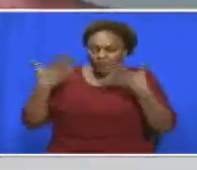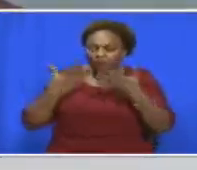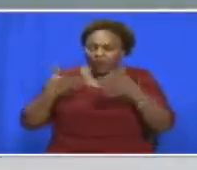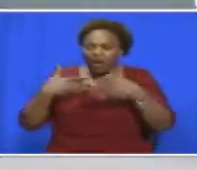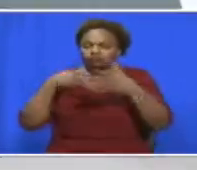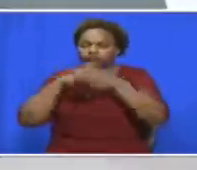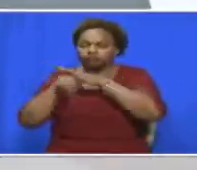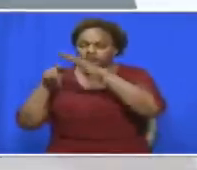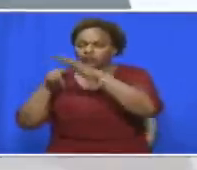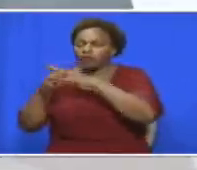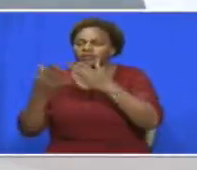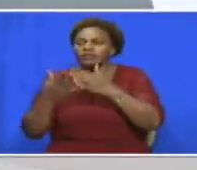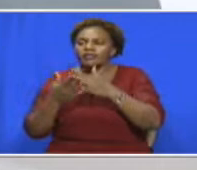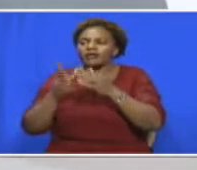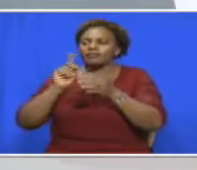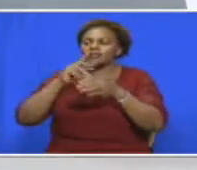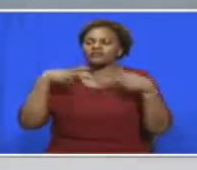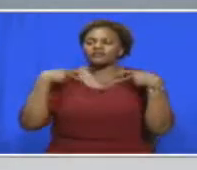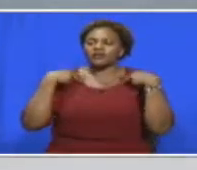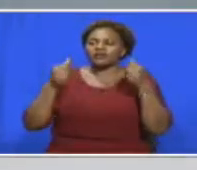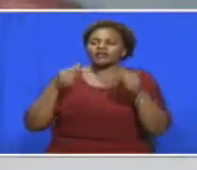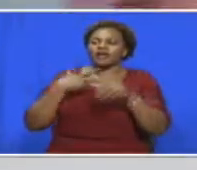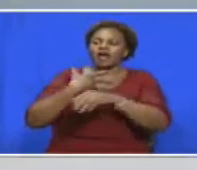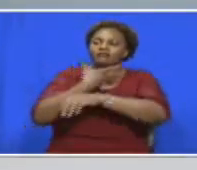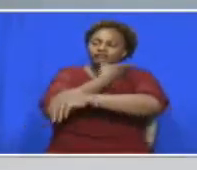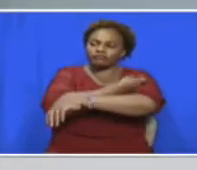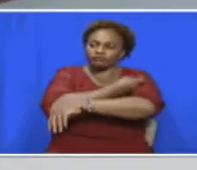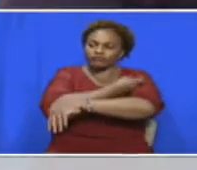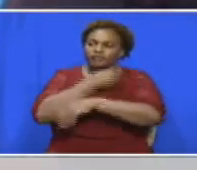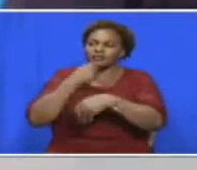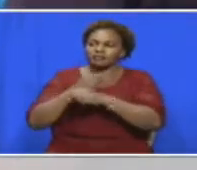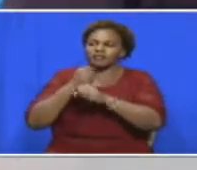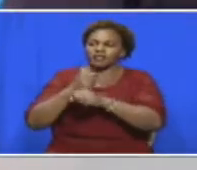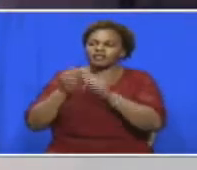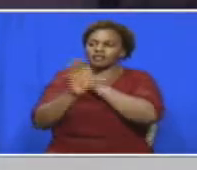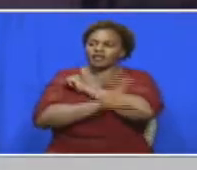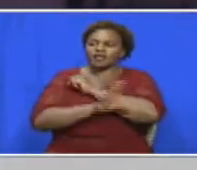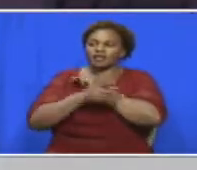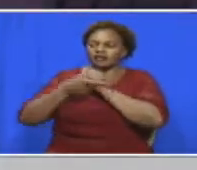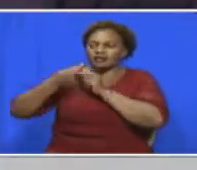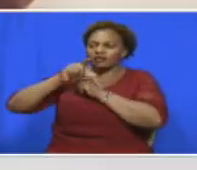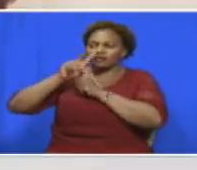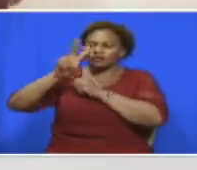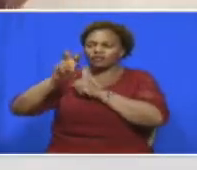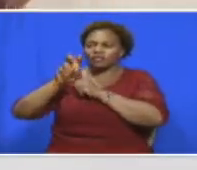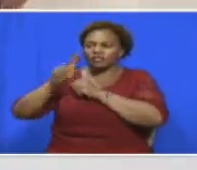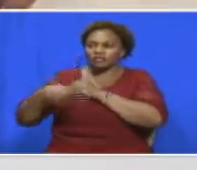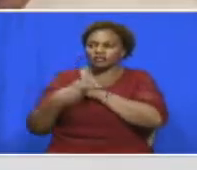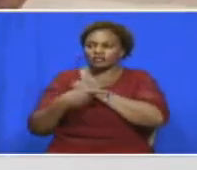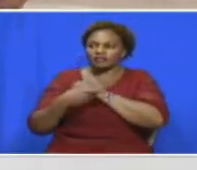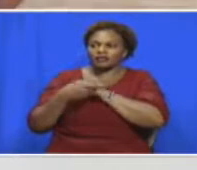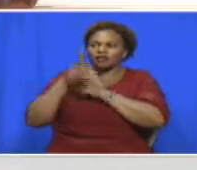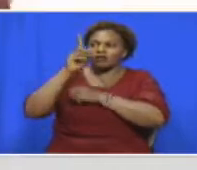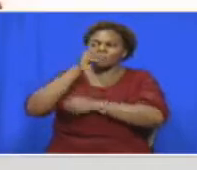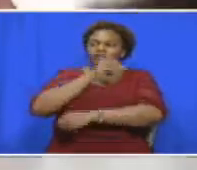time when the Ministry of Health says vaccines uptake in the country has increased from 20,000 doses on a